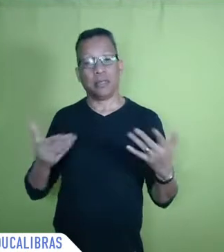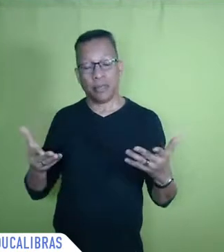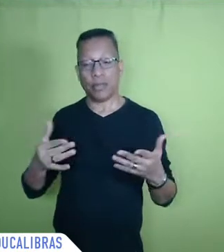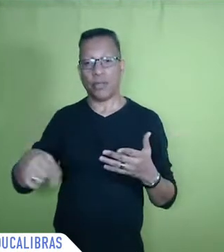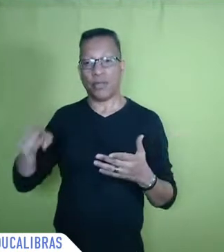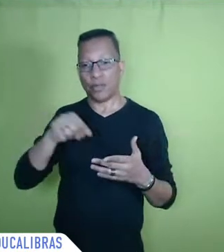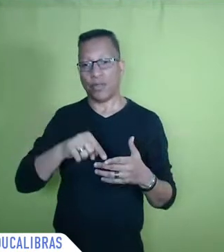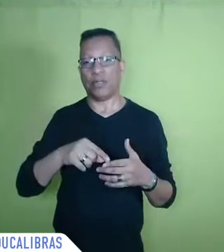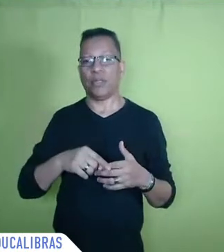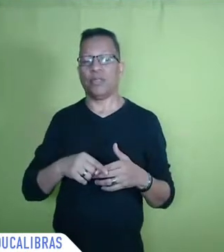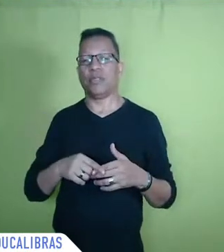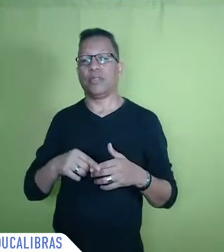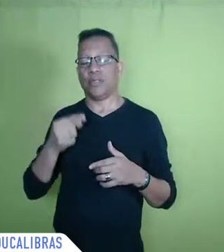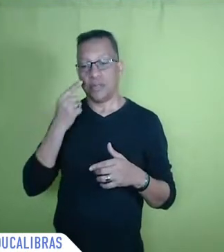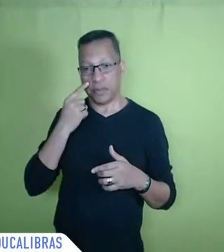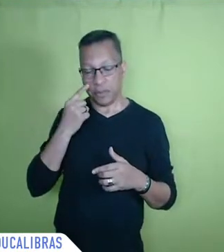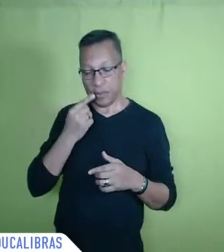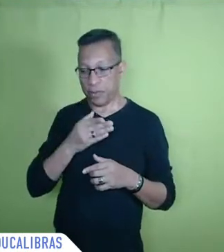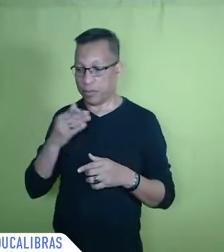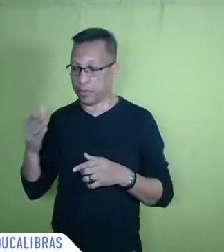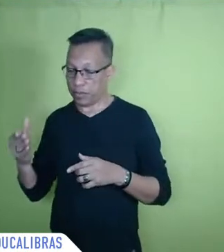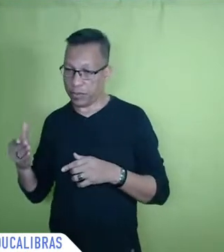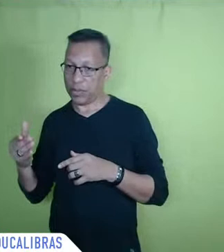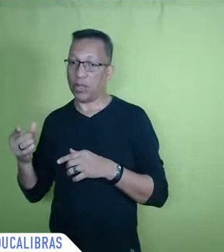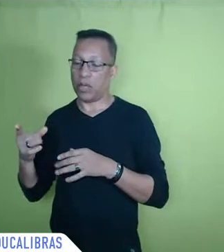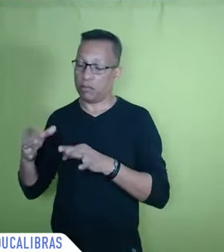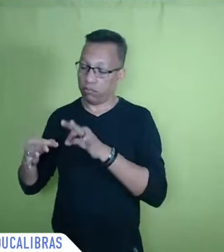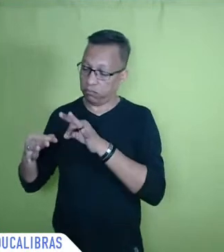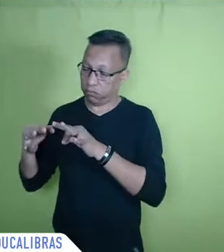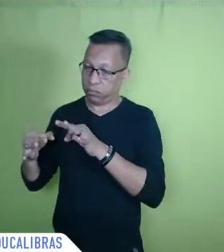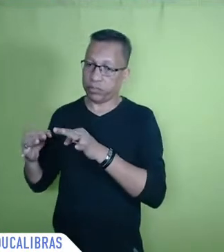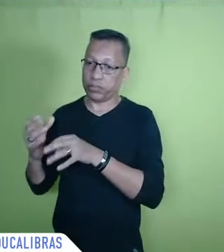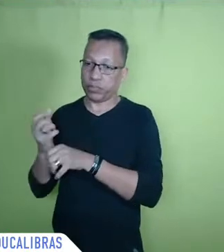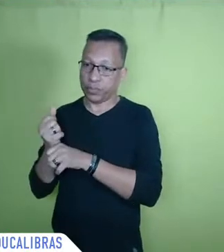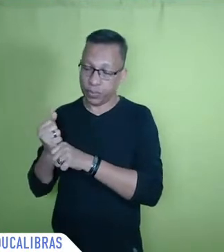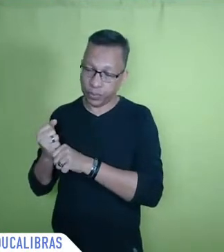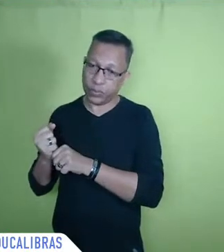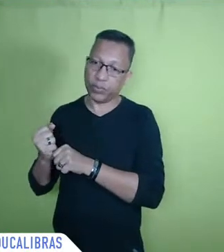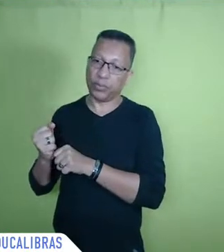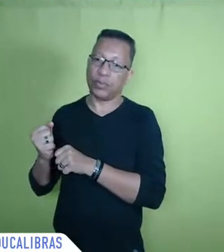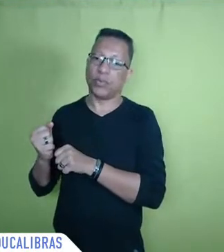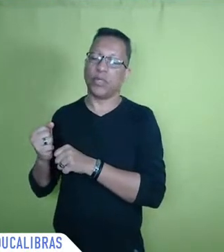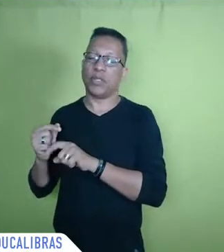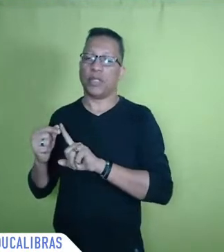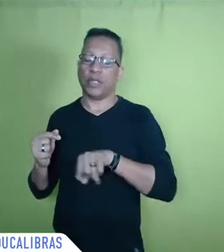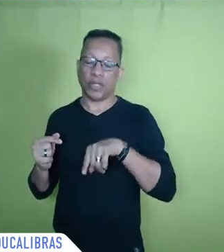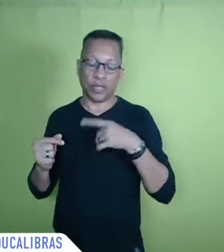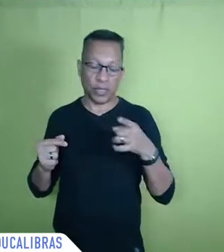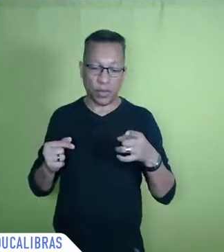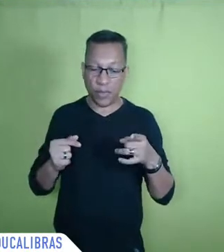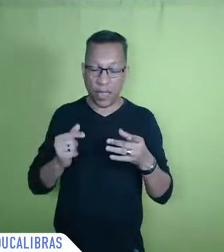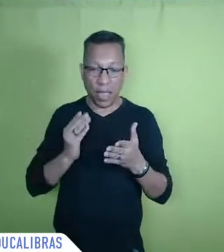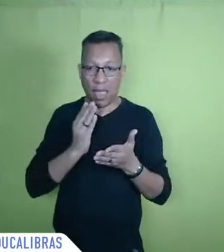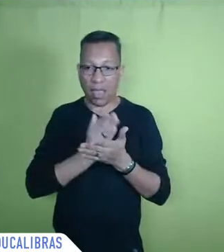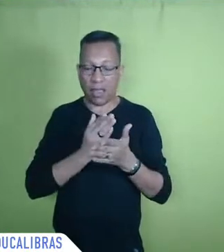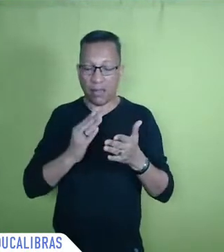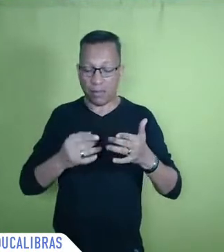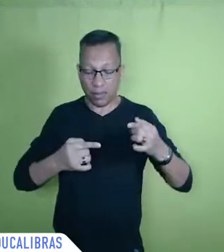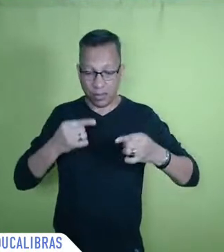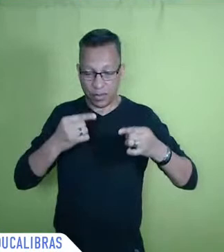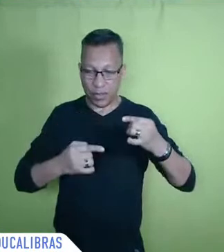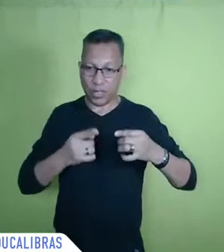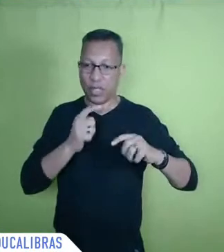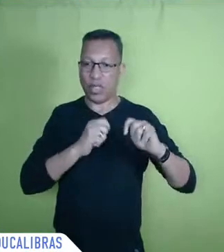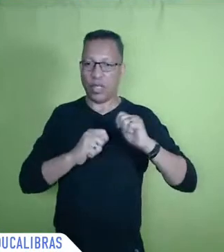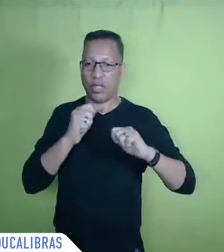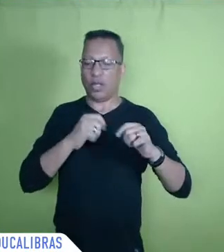The revenues from that is insignificant. So from one side, we have to correct the taxation system, and from